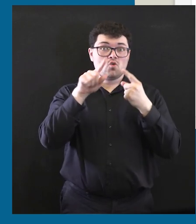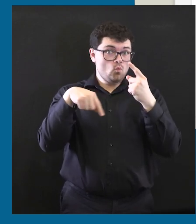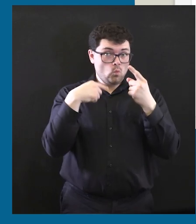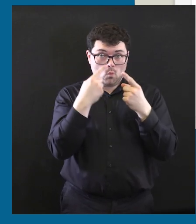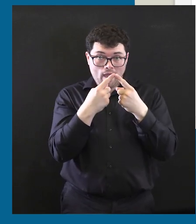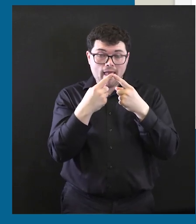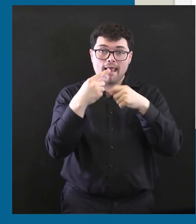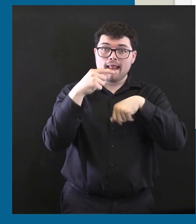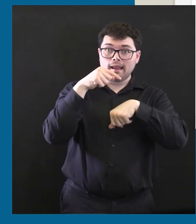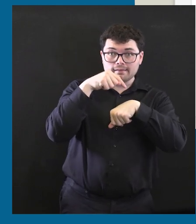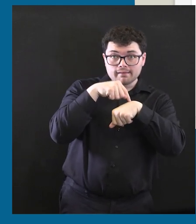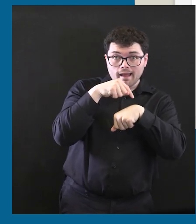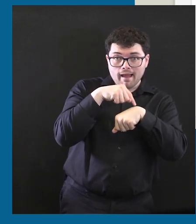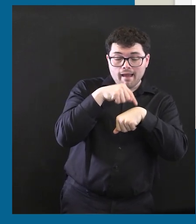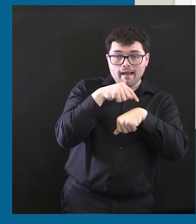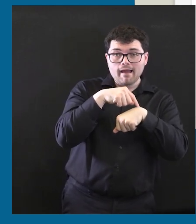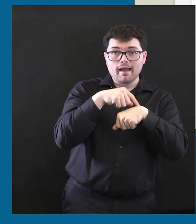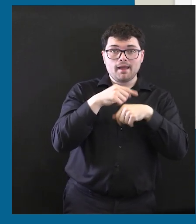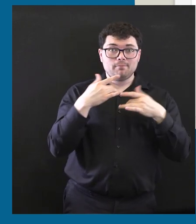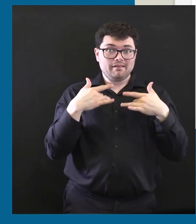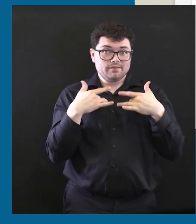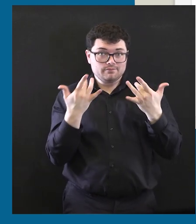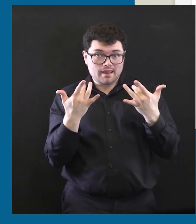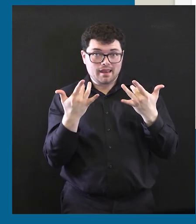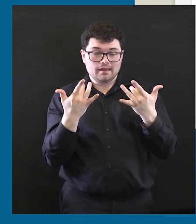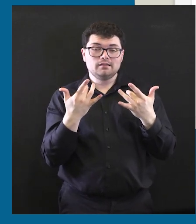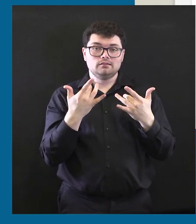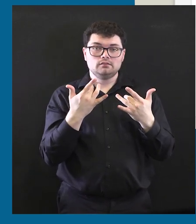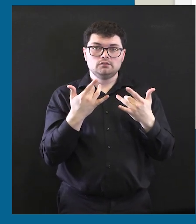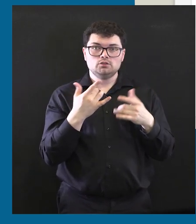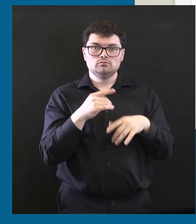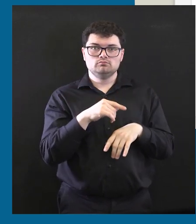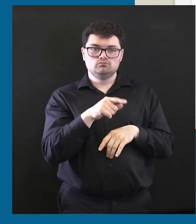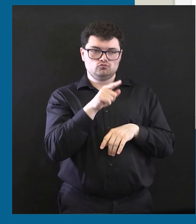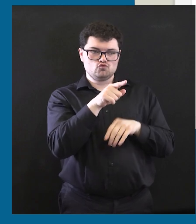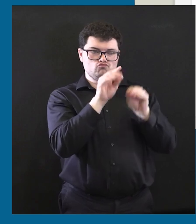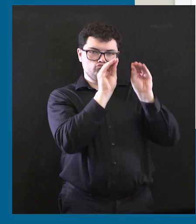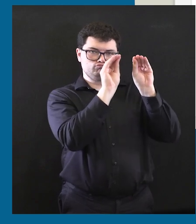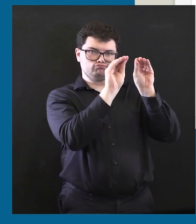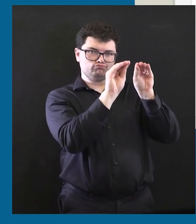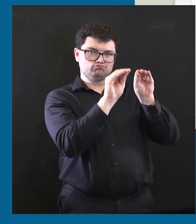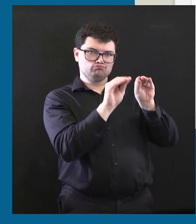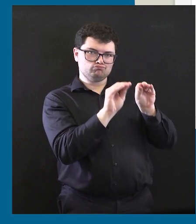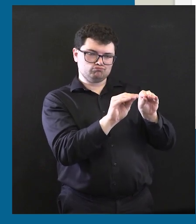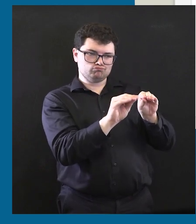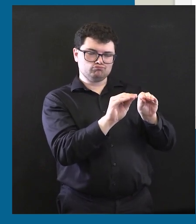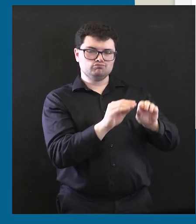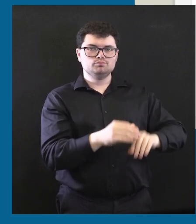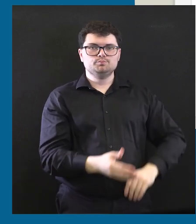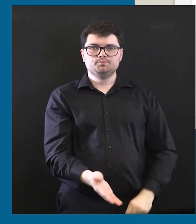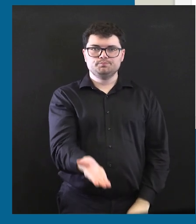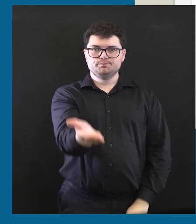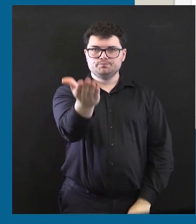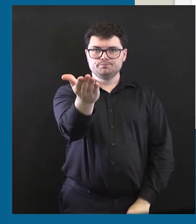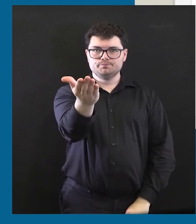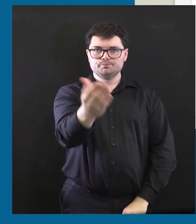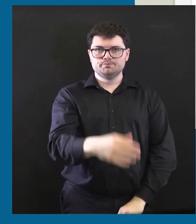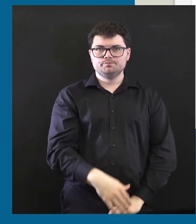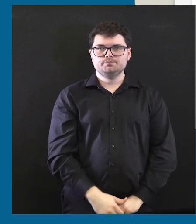The next field is the date and time of the event. You can fill out that